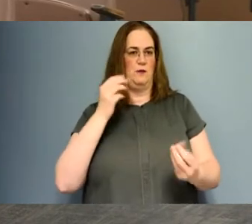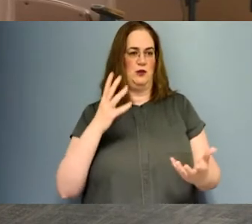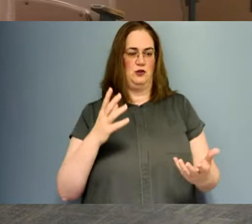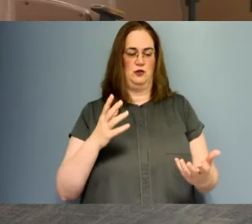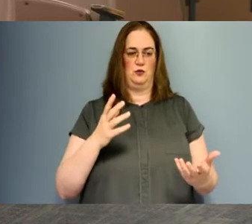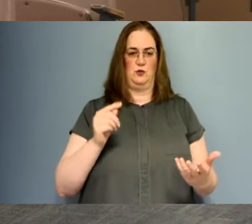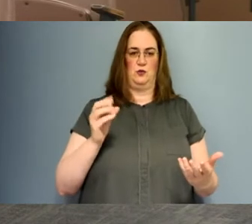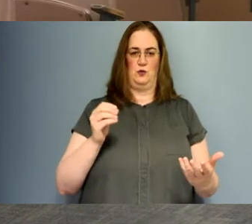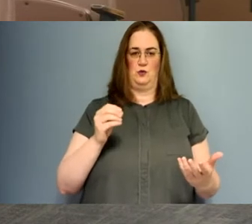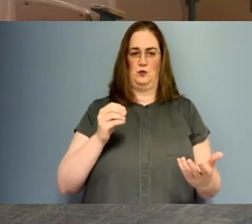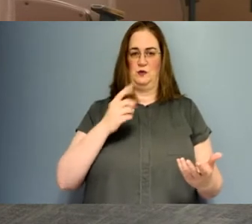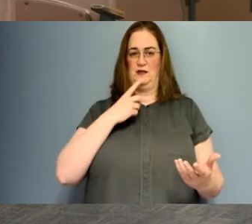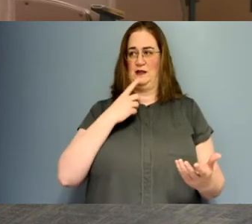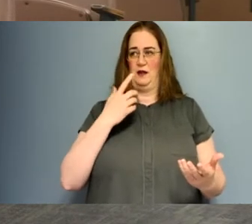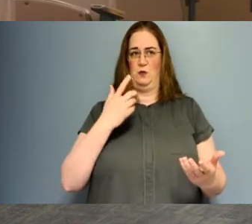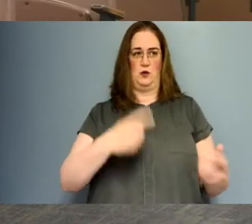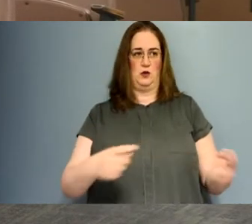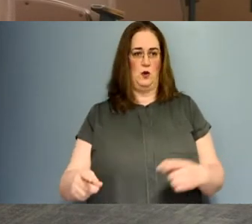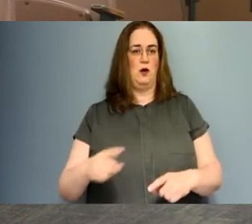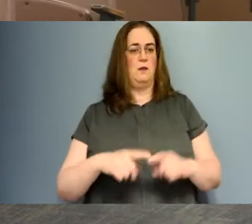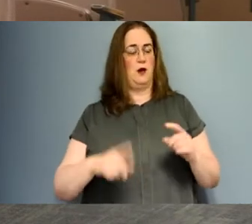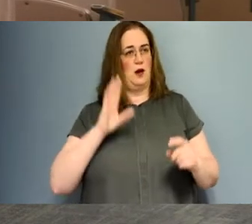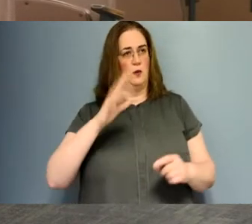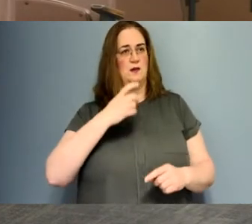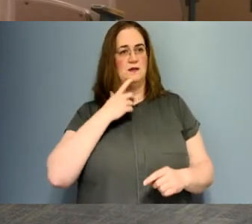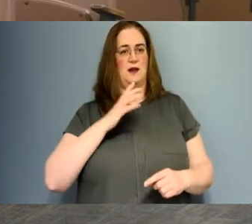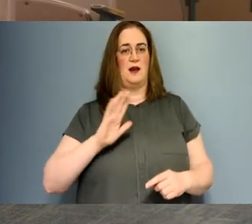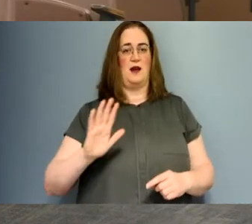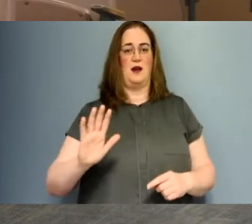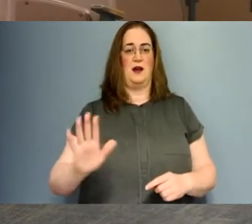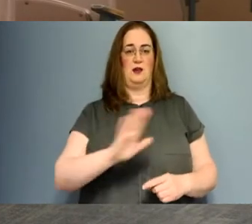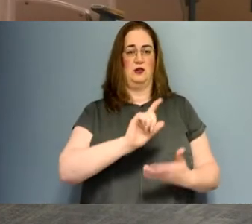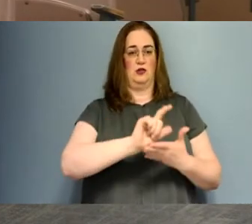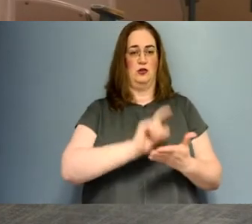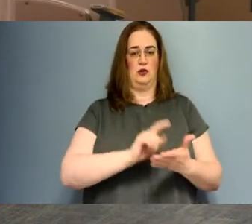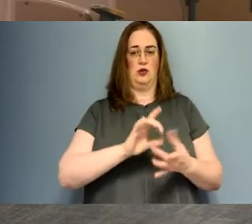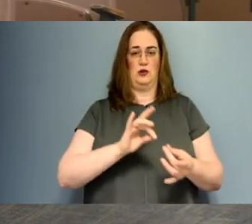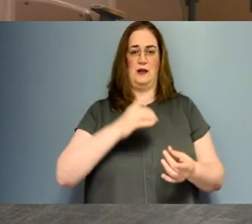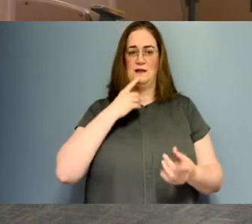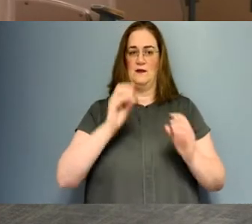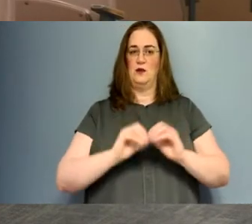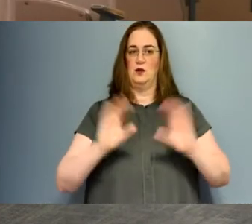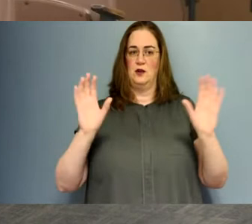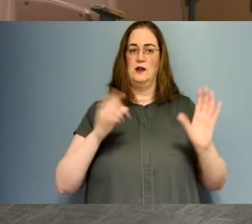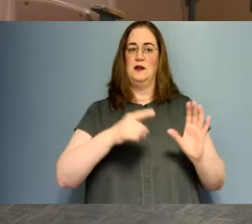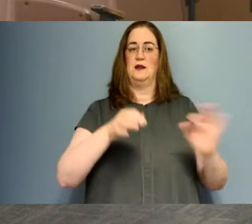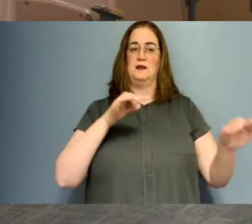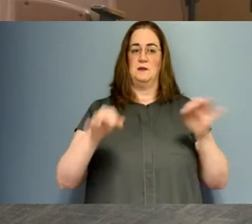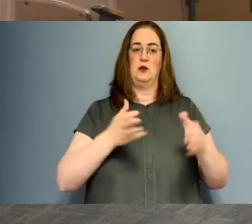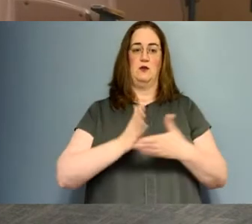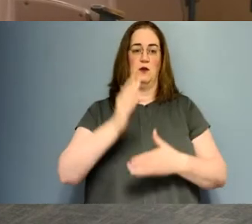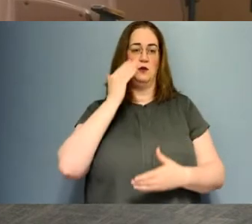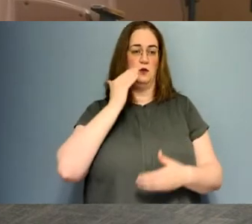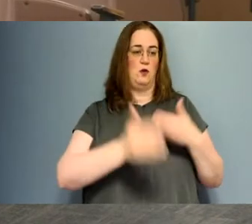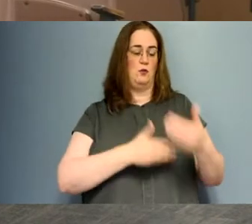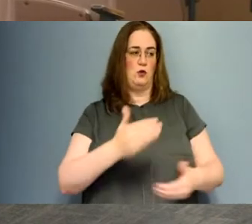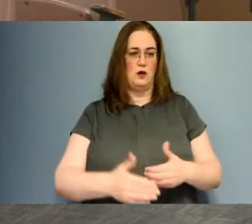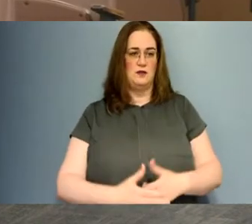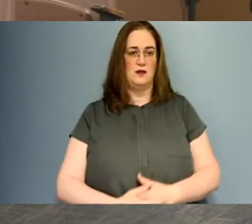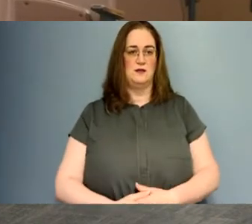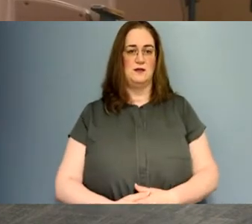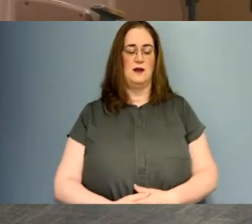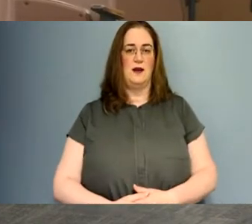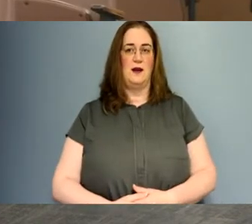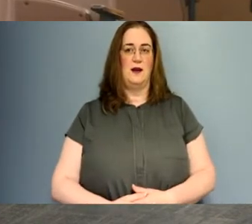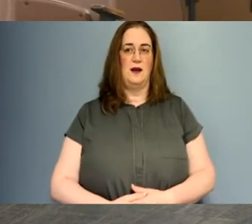to say what's going on, but I will say, as your attorney has said very eloquently, he explained the right to know process.